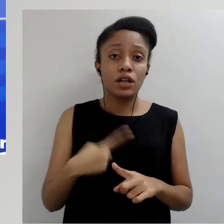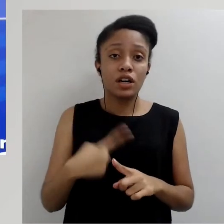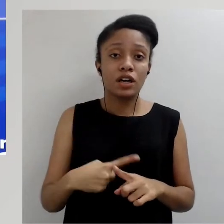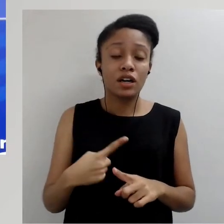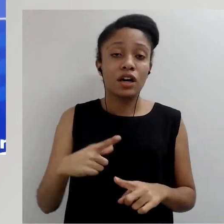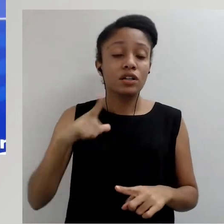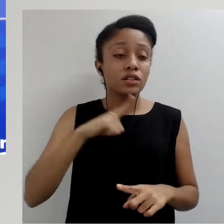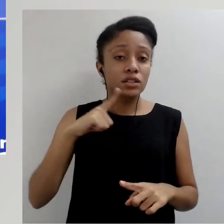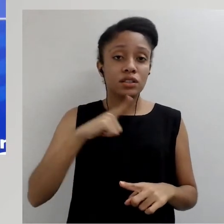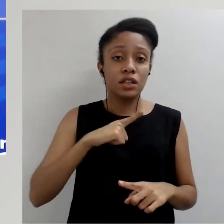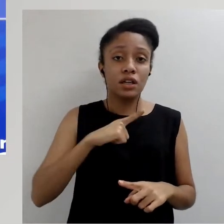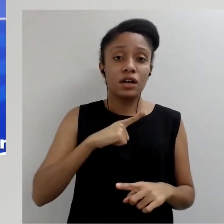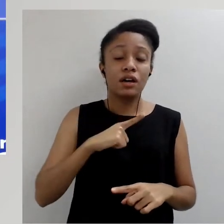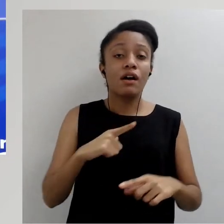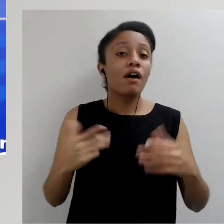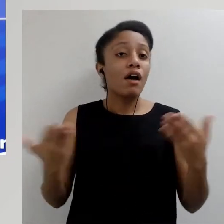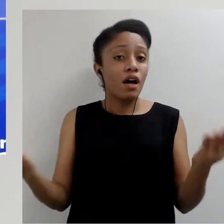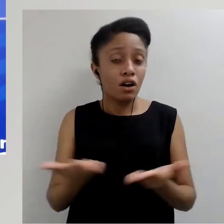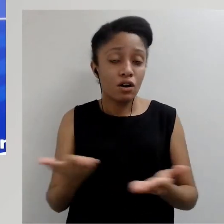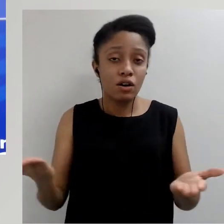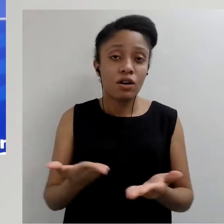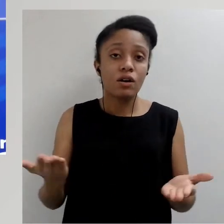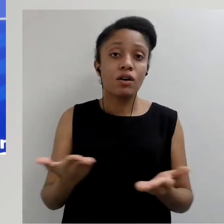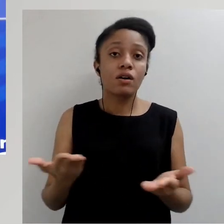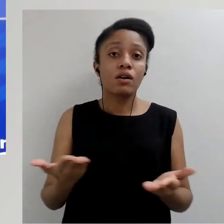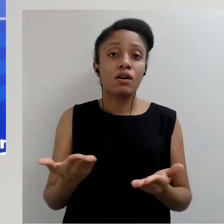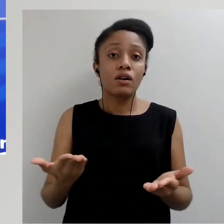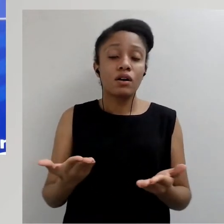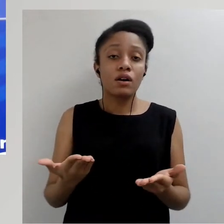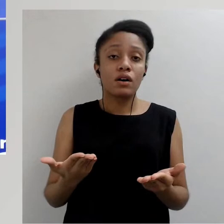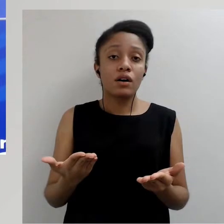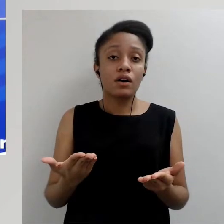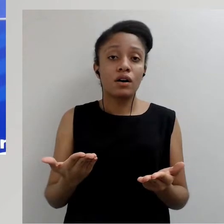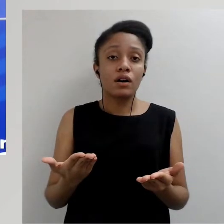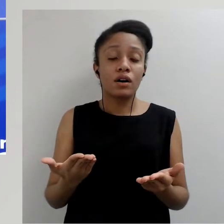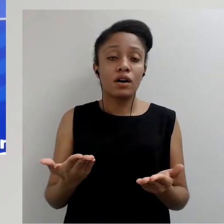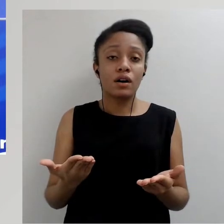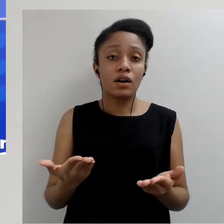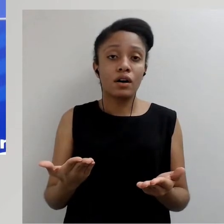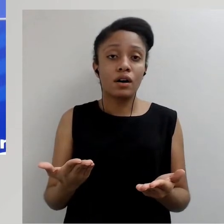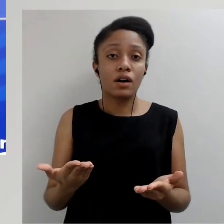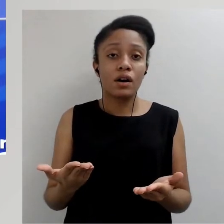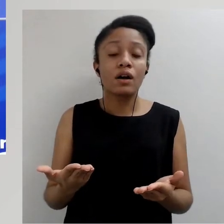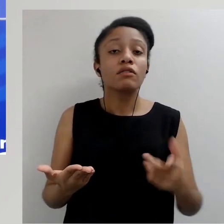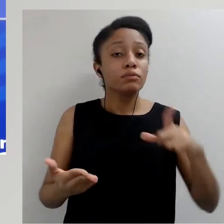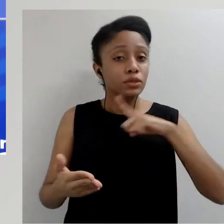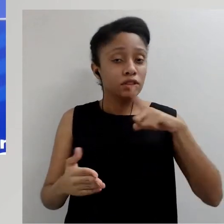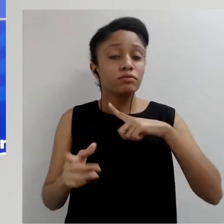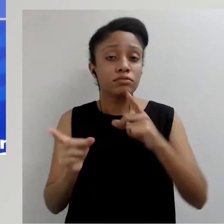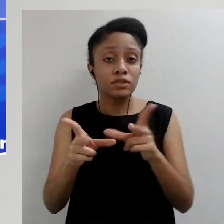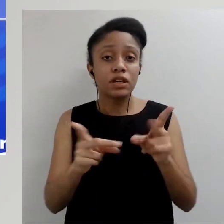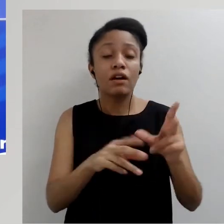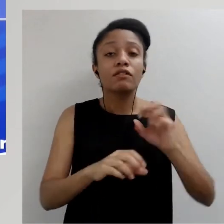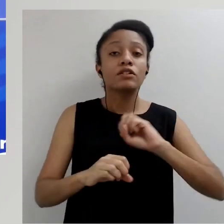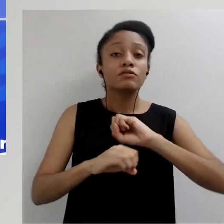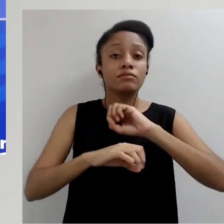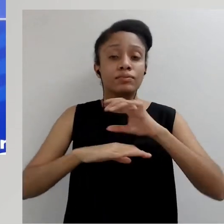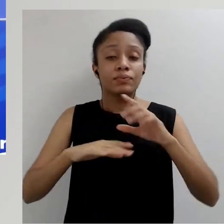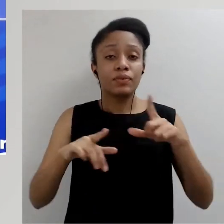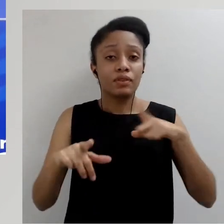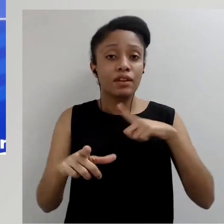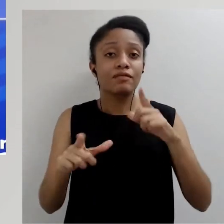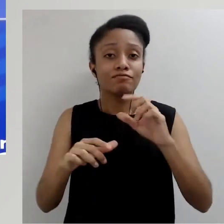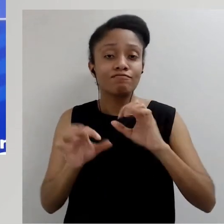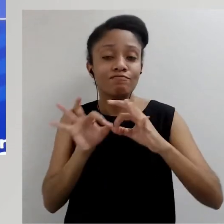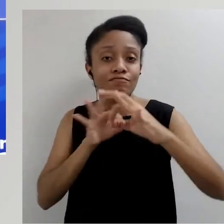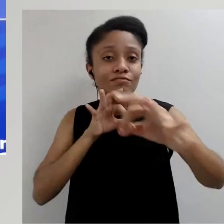What I consider, what I give this growth to the qualification of the online treatment.